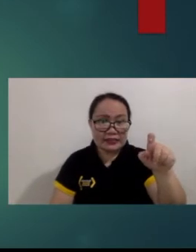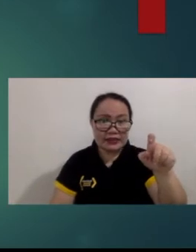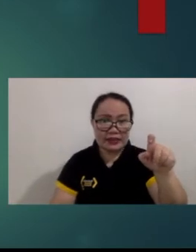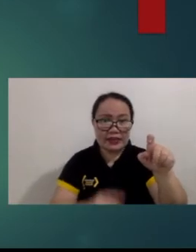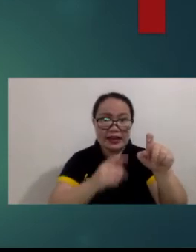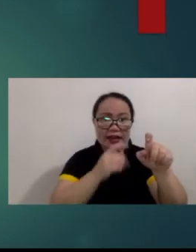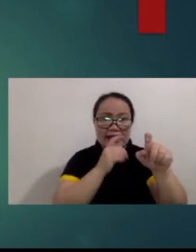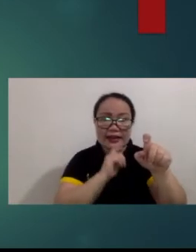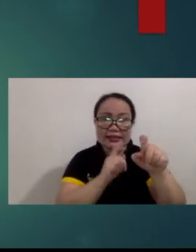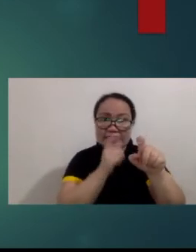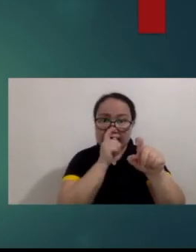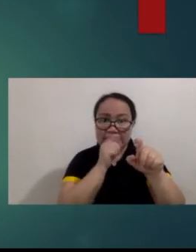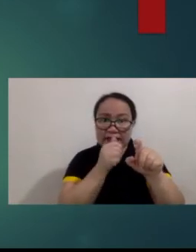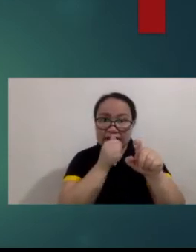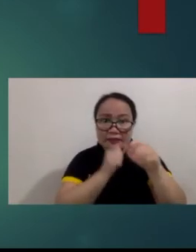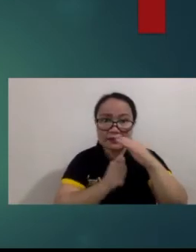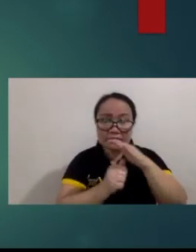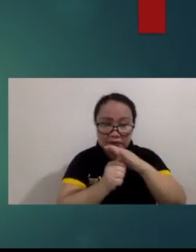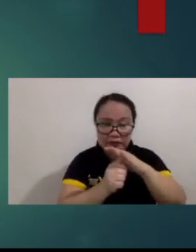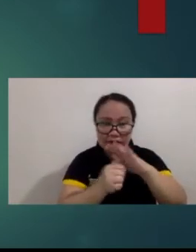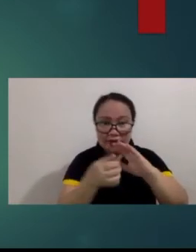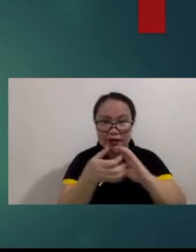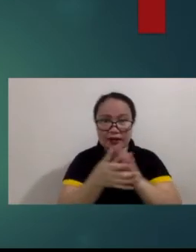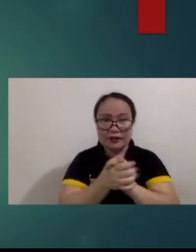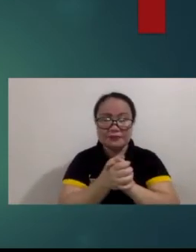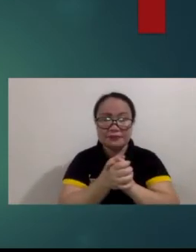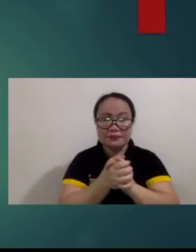x has a hidden